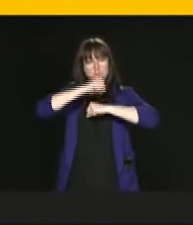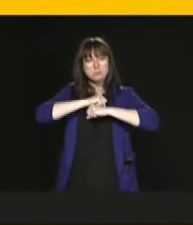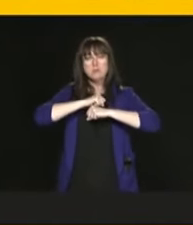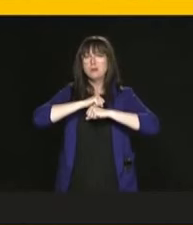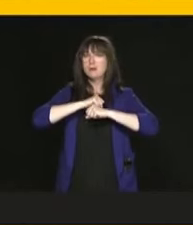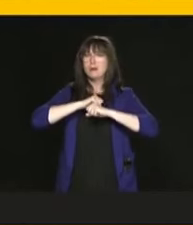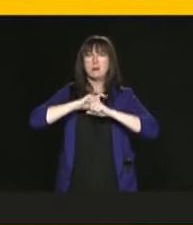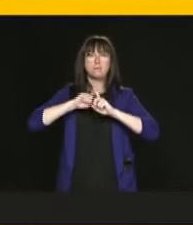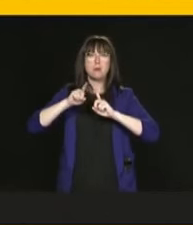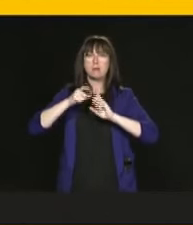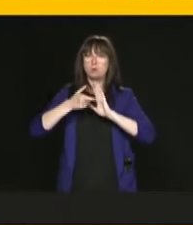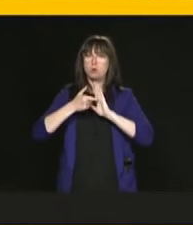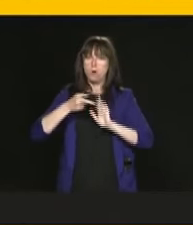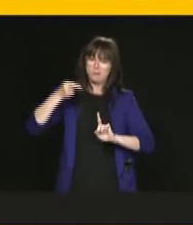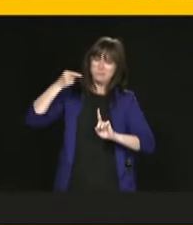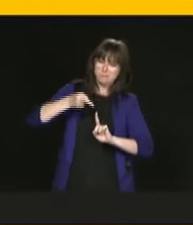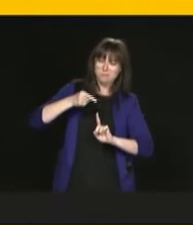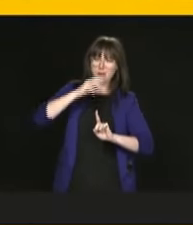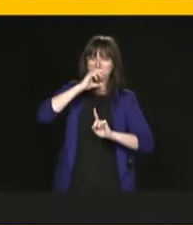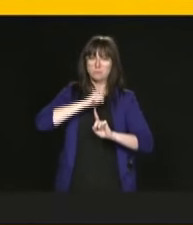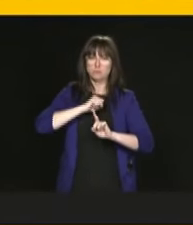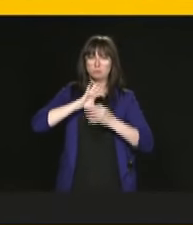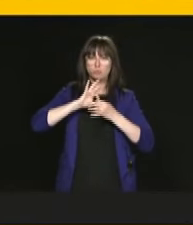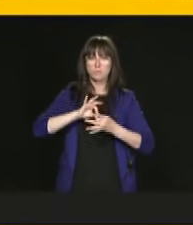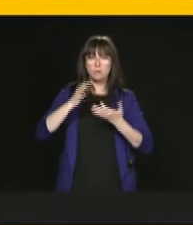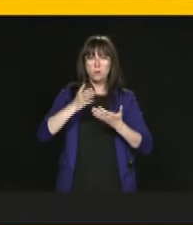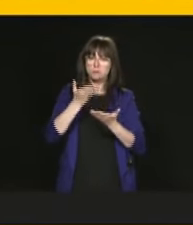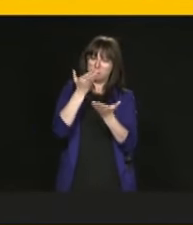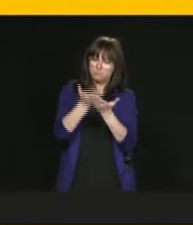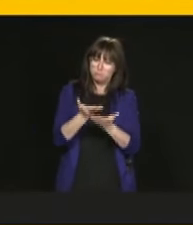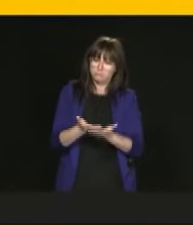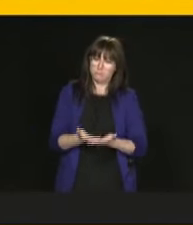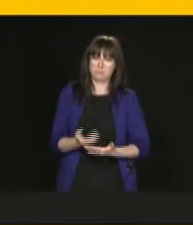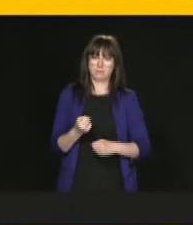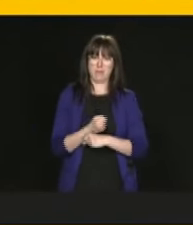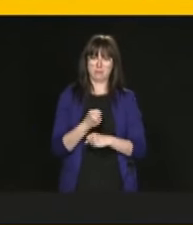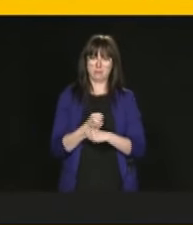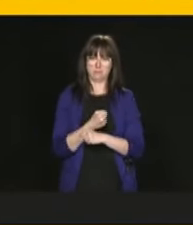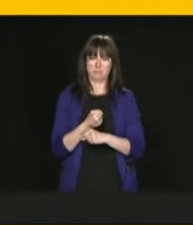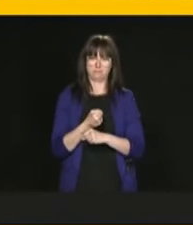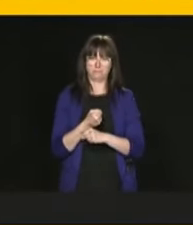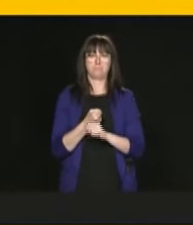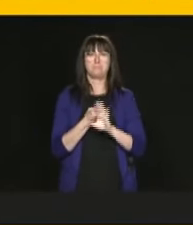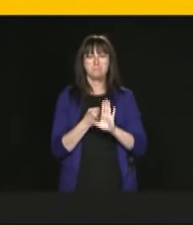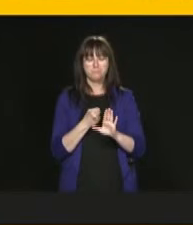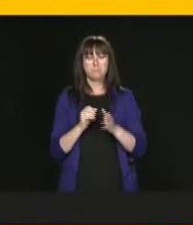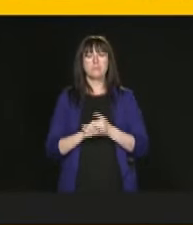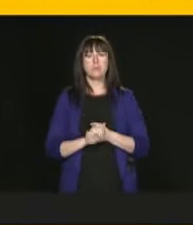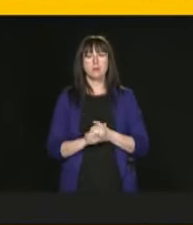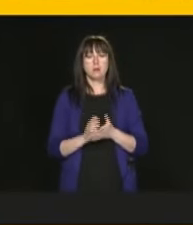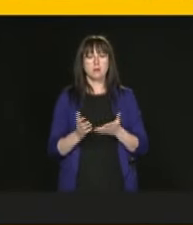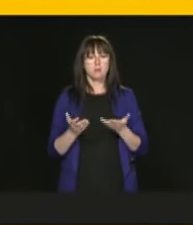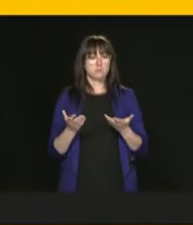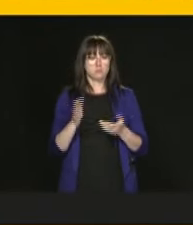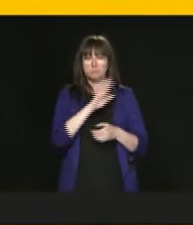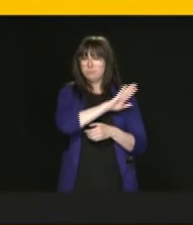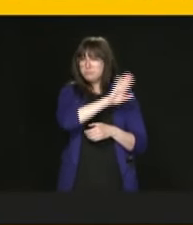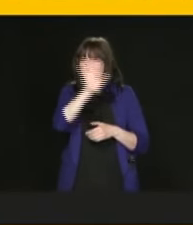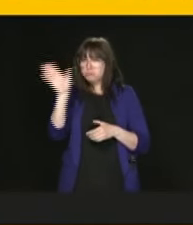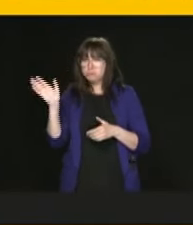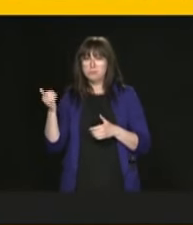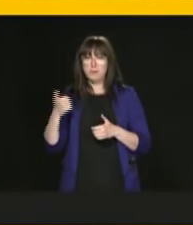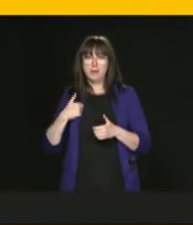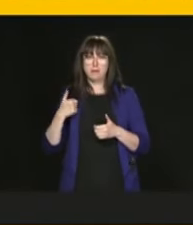on important data collection. And so what we have is across the jurisdictions, all the provinces and the